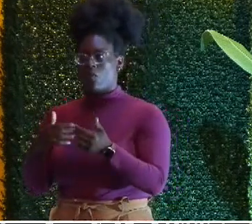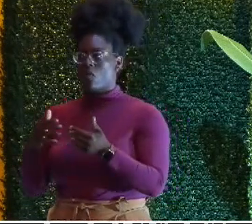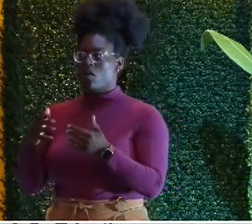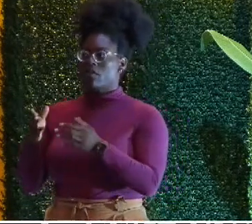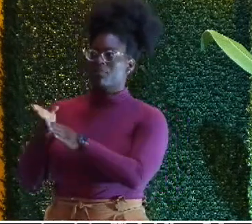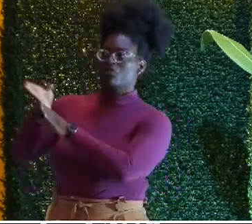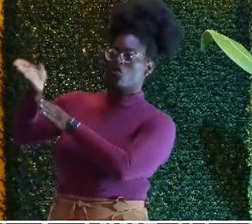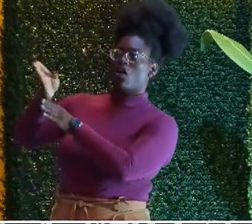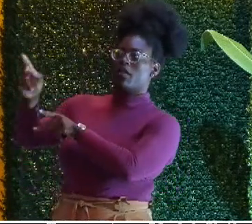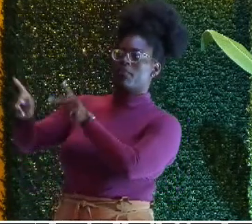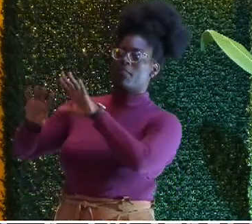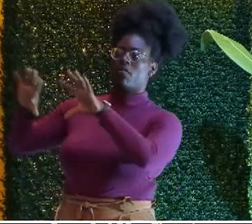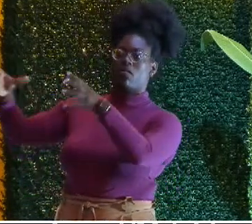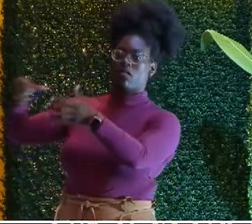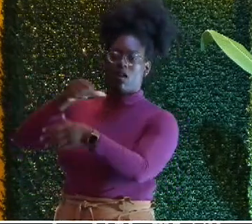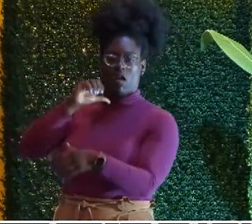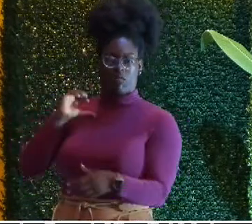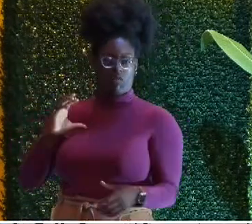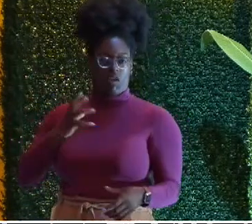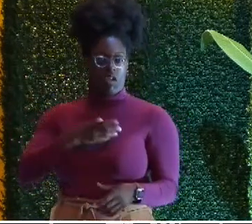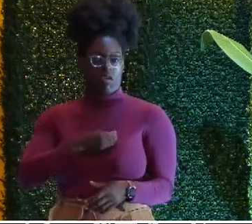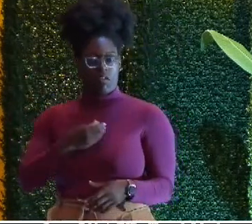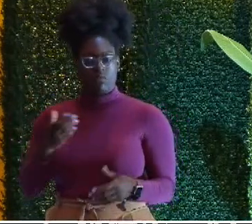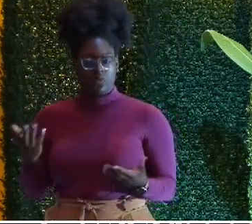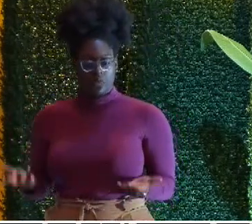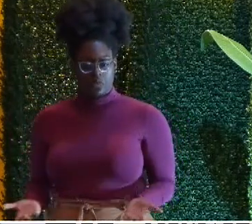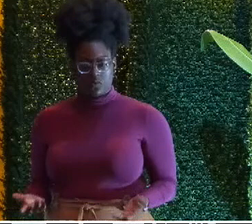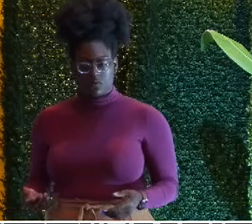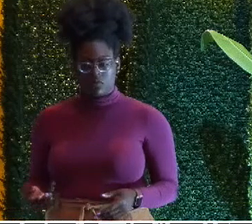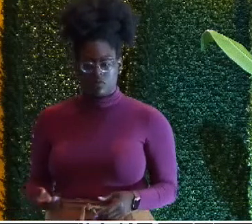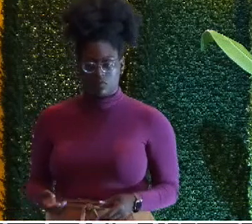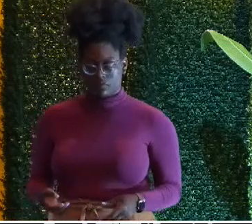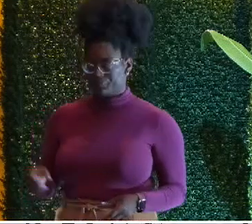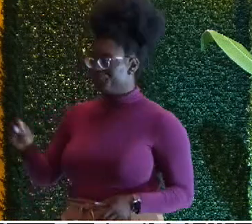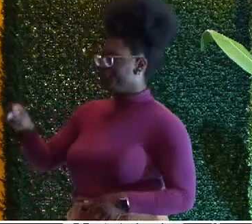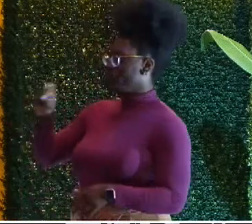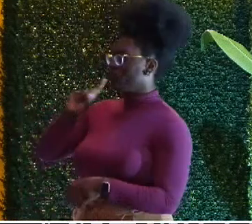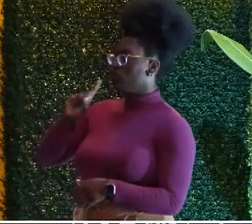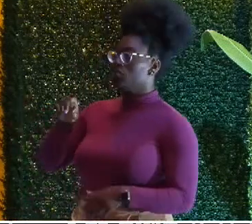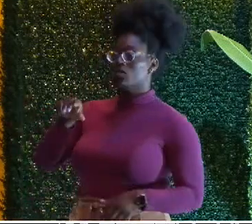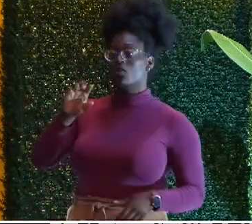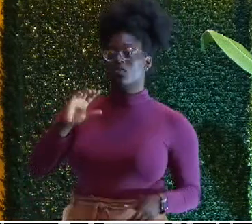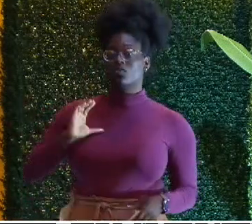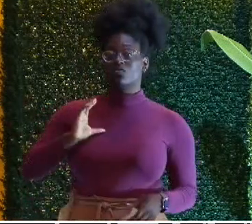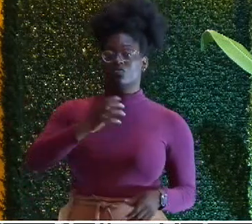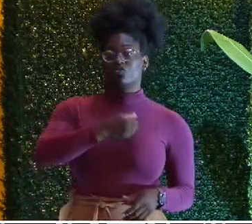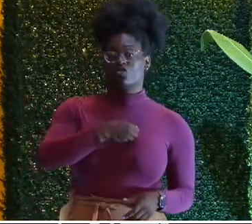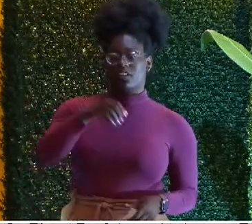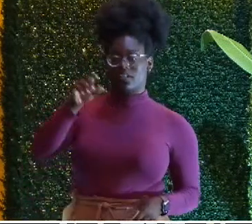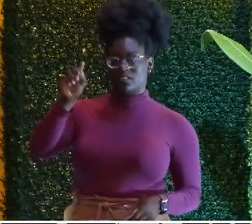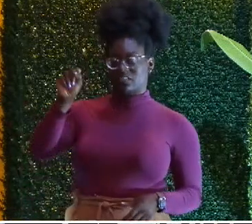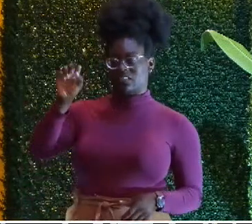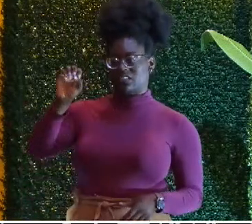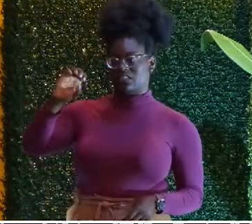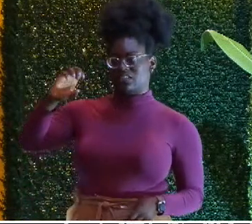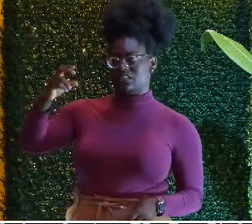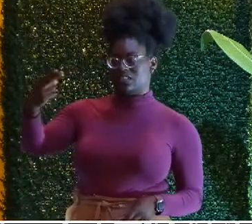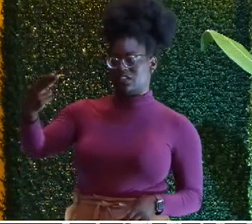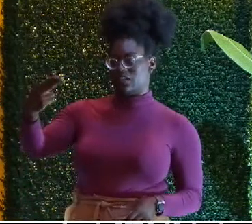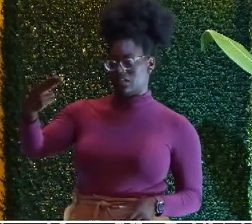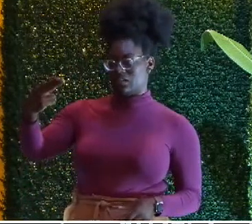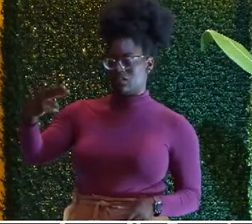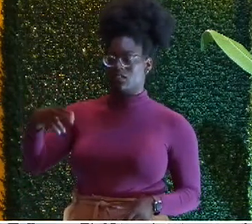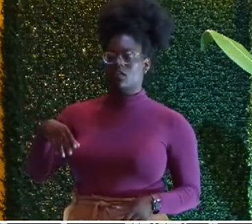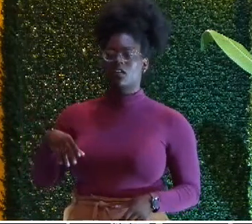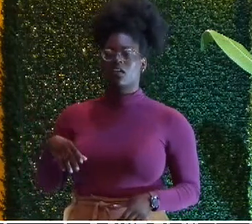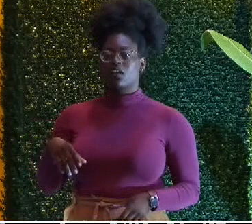lessons, Big time. So trans tech is trans tech. When I created trans tech, I had